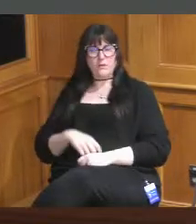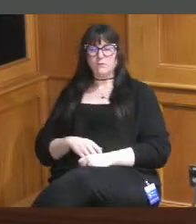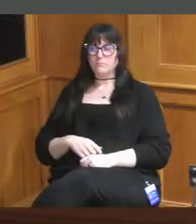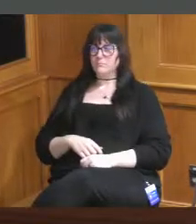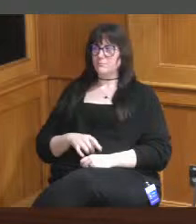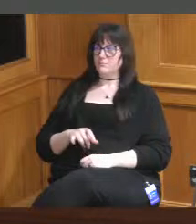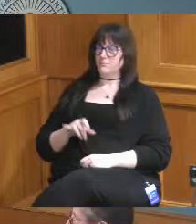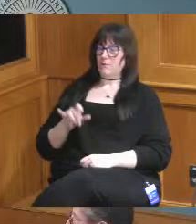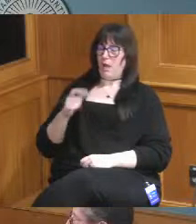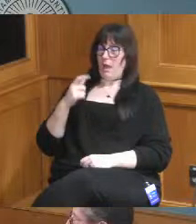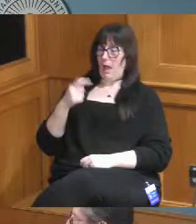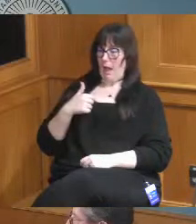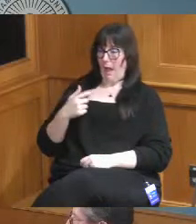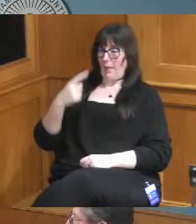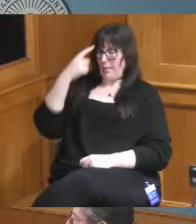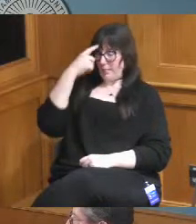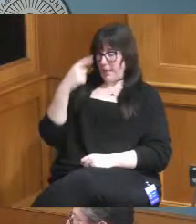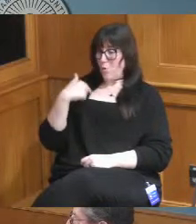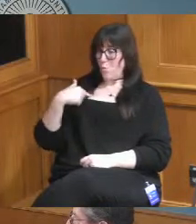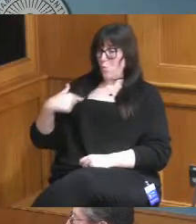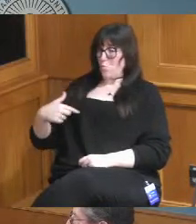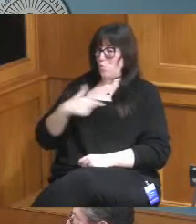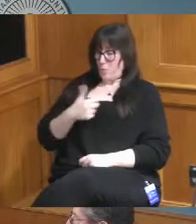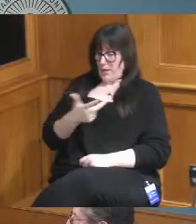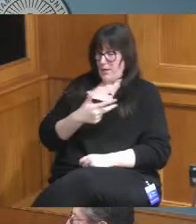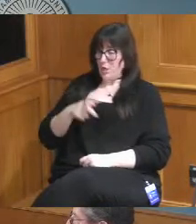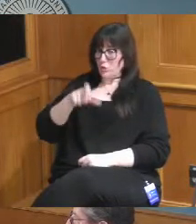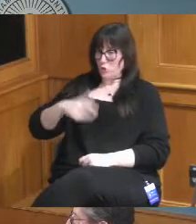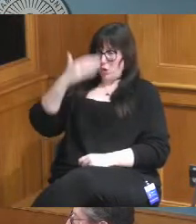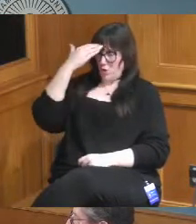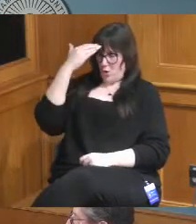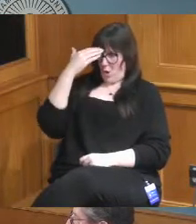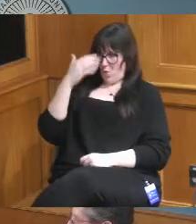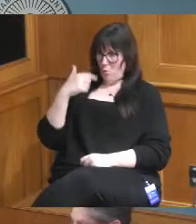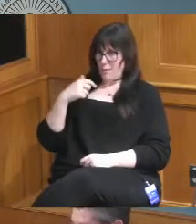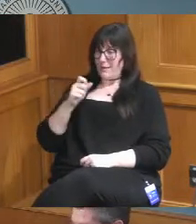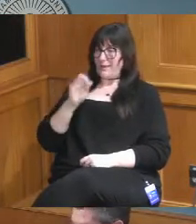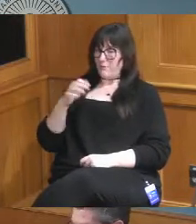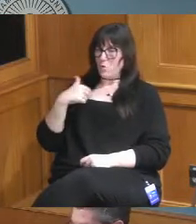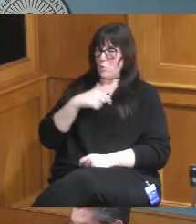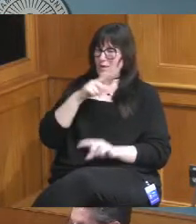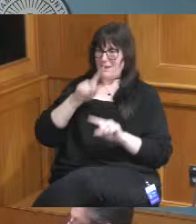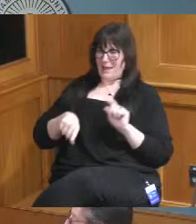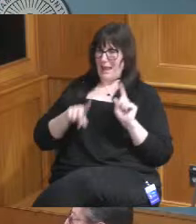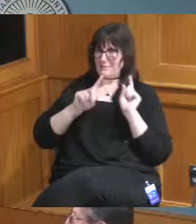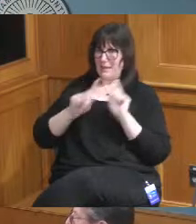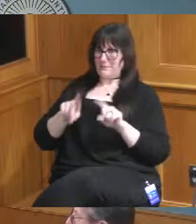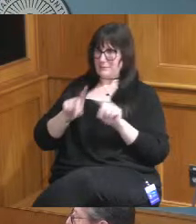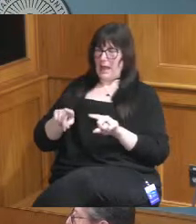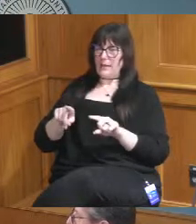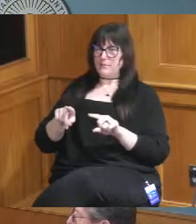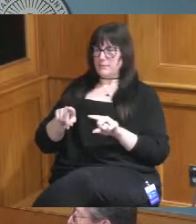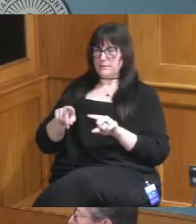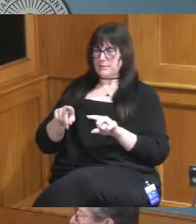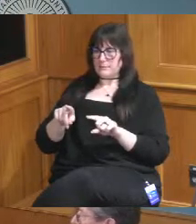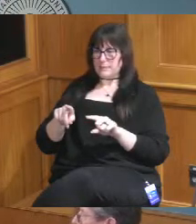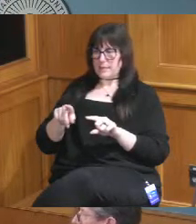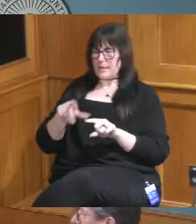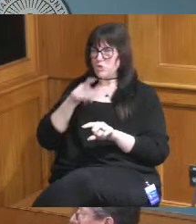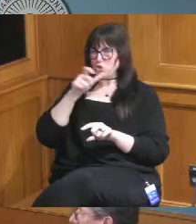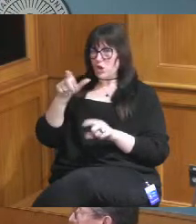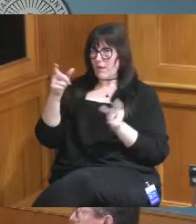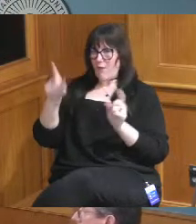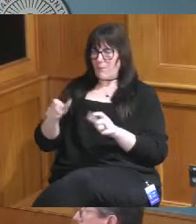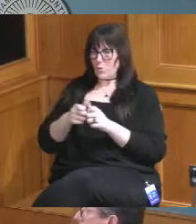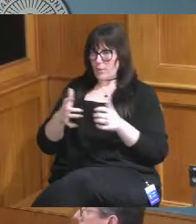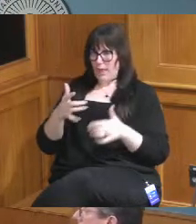should know. Even if we can't attend, we can look on the, I think should not have happened without us knowing about it,